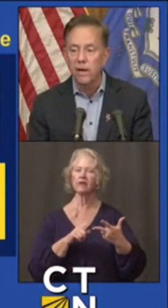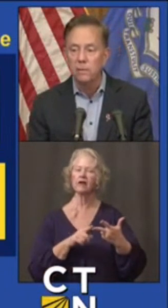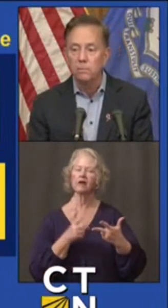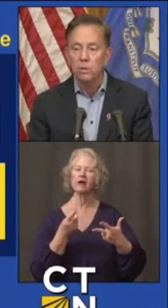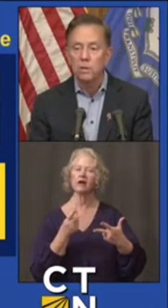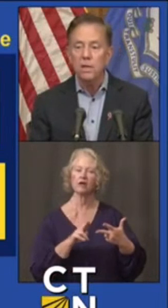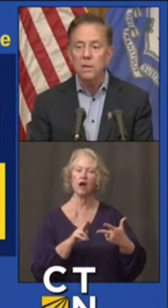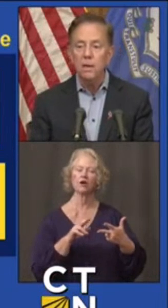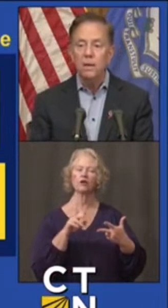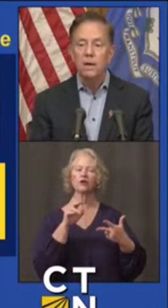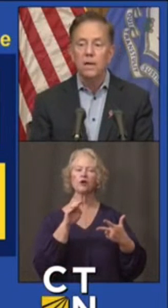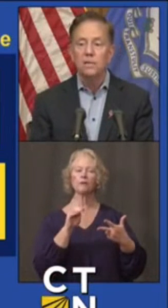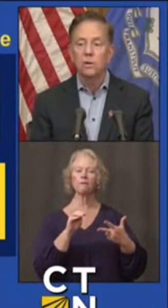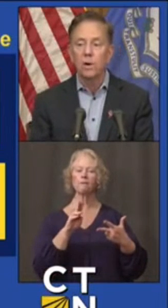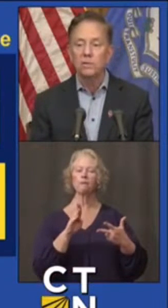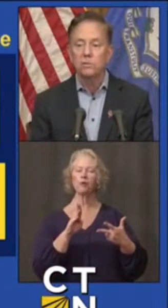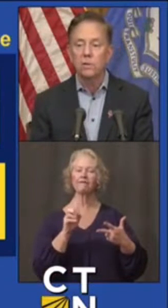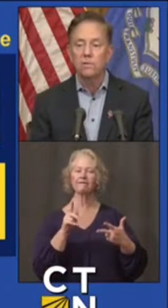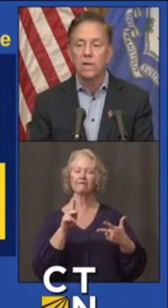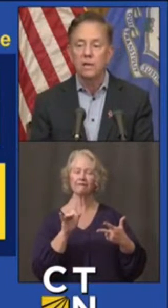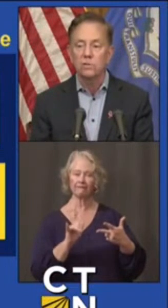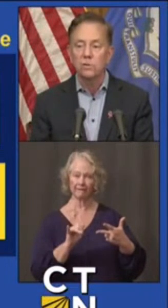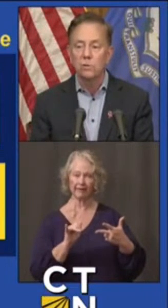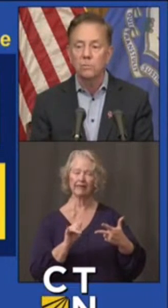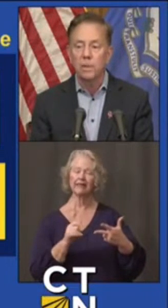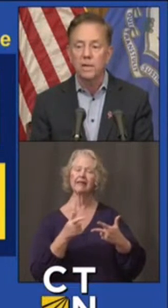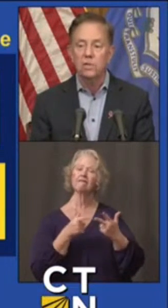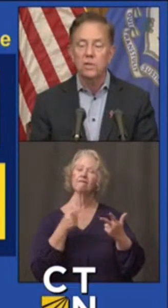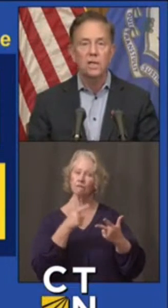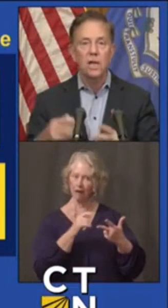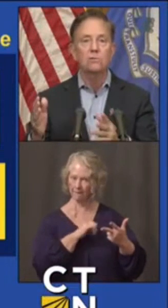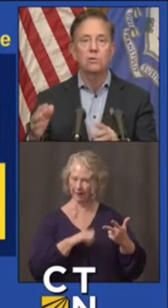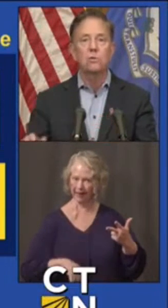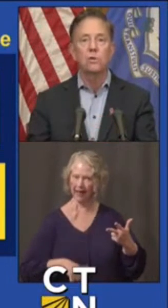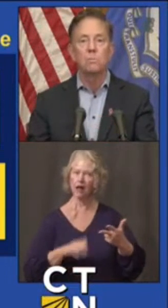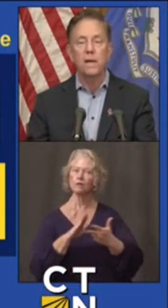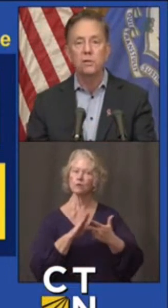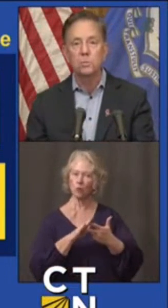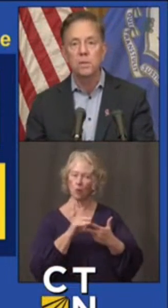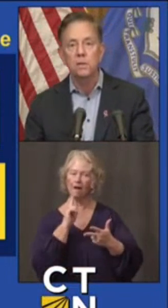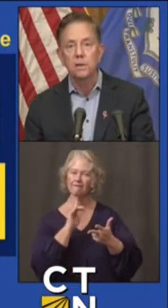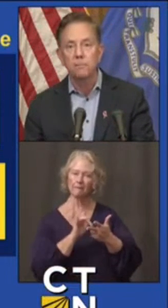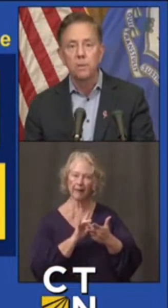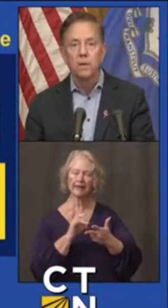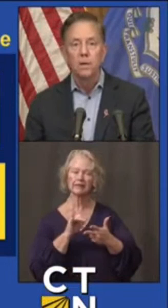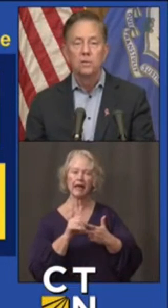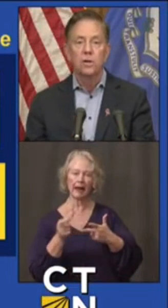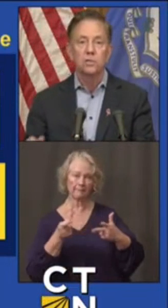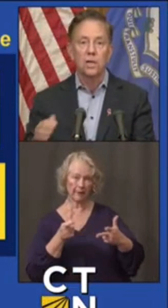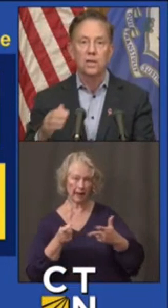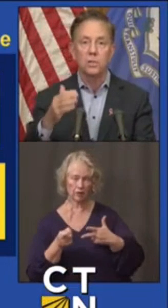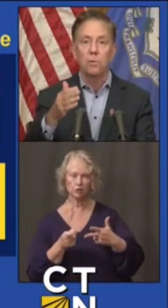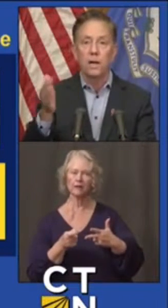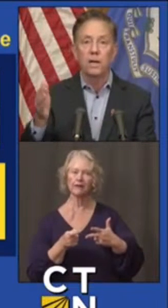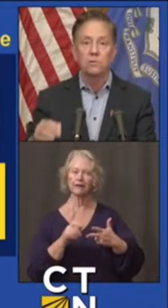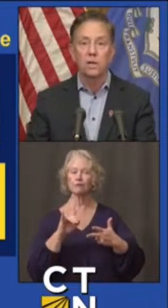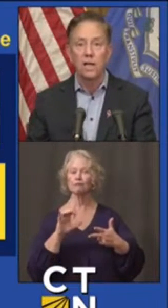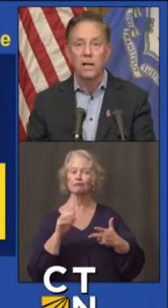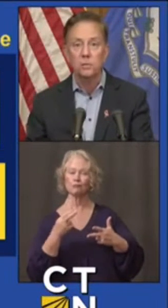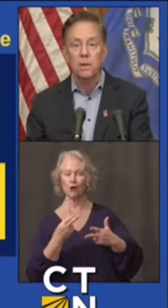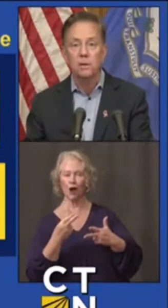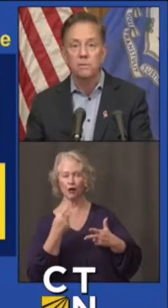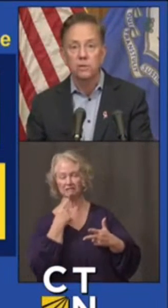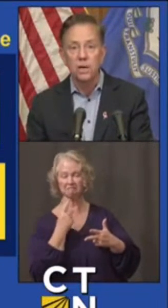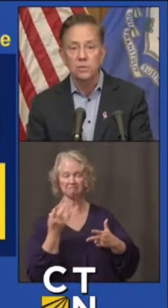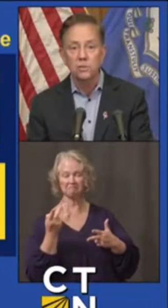Vivek Murthy. He's a graduate of a Yale School of Medicine and Yale School of Management. Josh likes to point out he was a